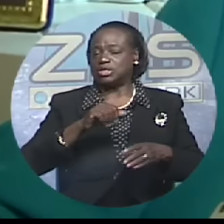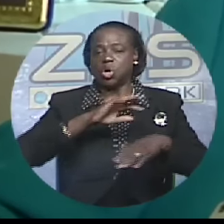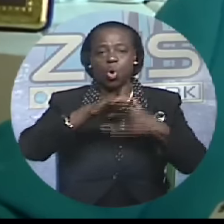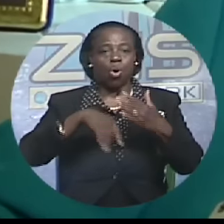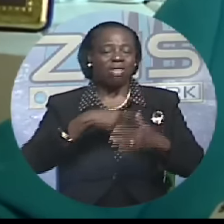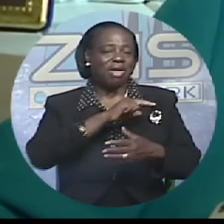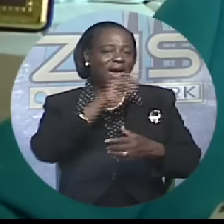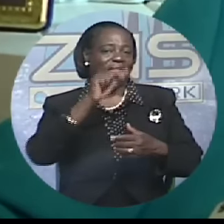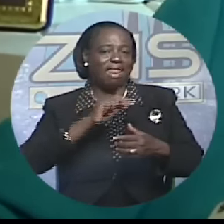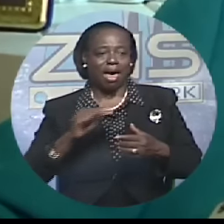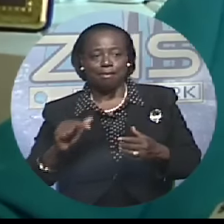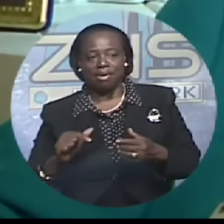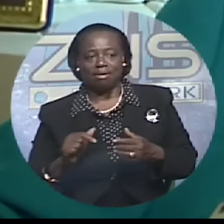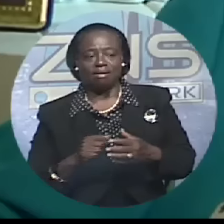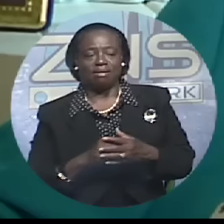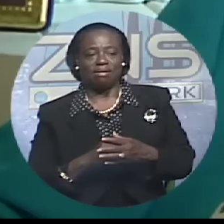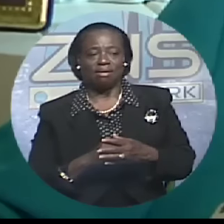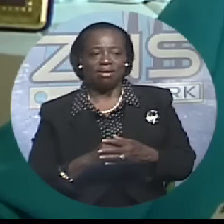the